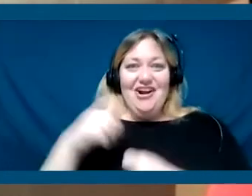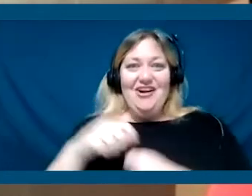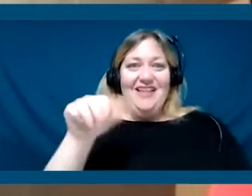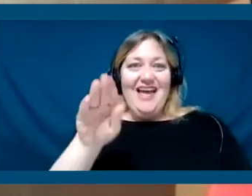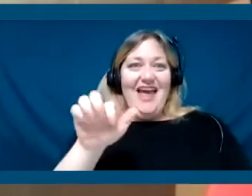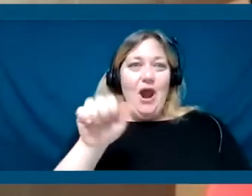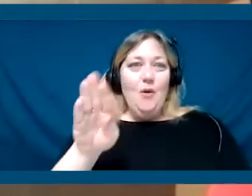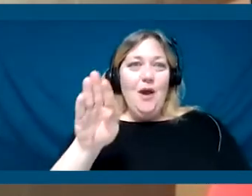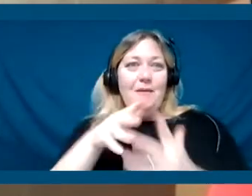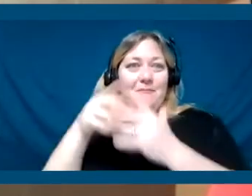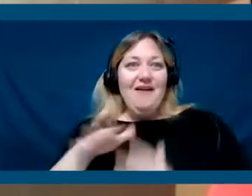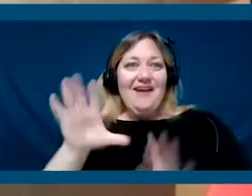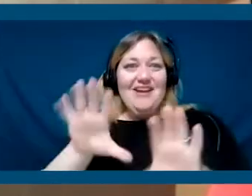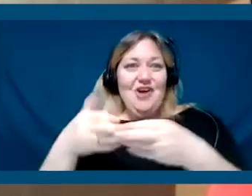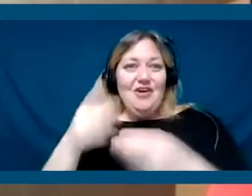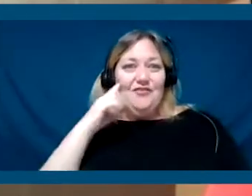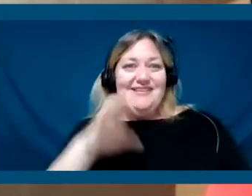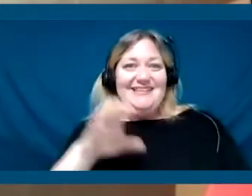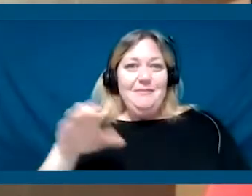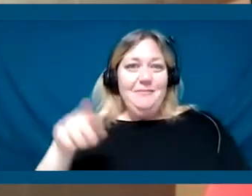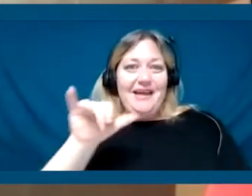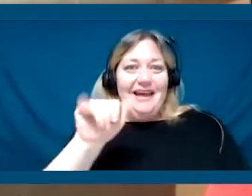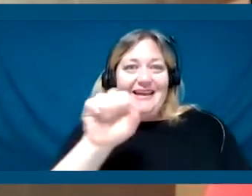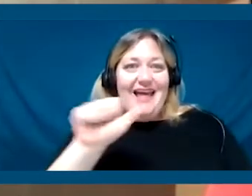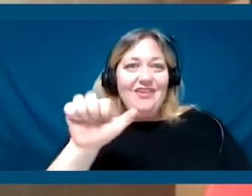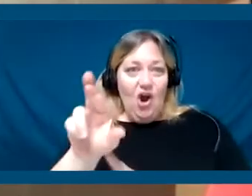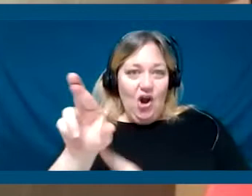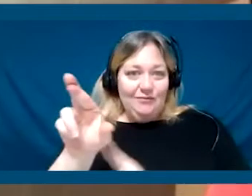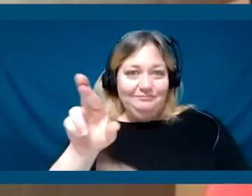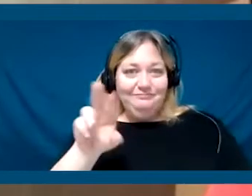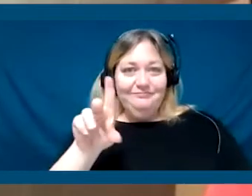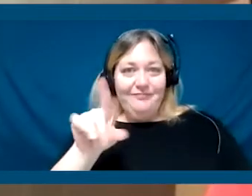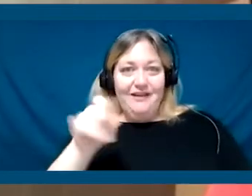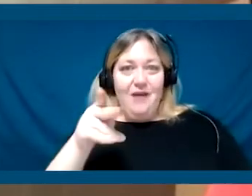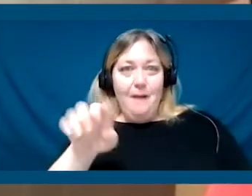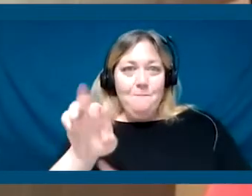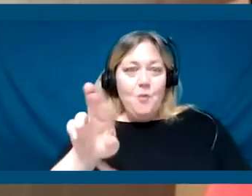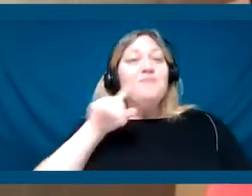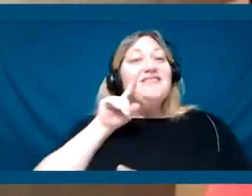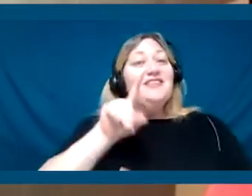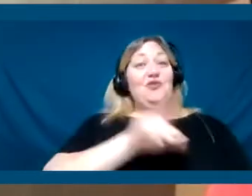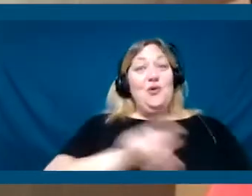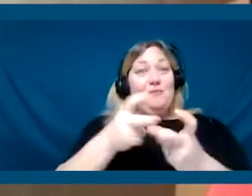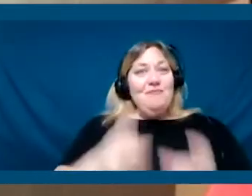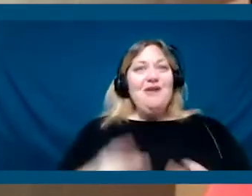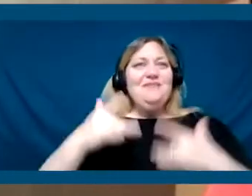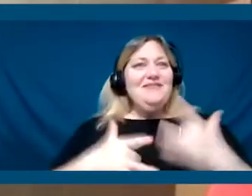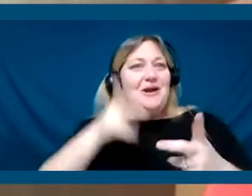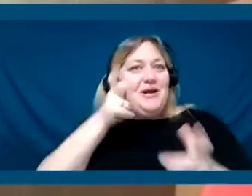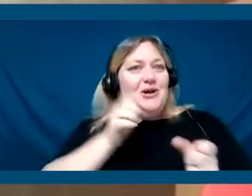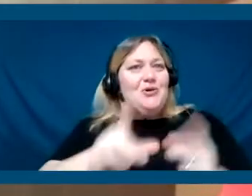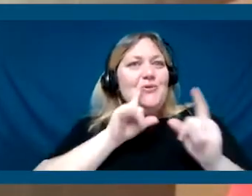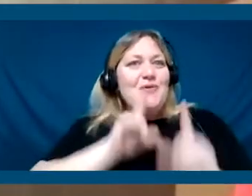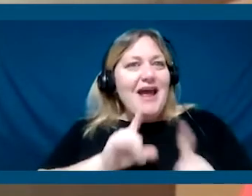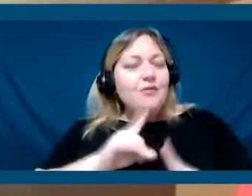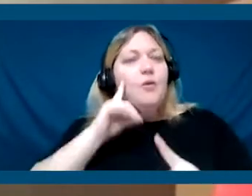American Caucus for the CDP. So this is your panel, and I'm excited to hear their answers. But I want